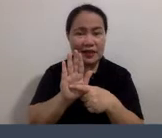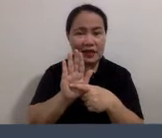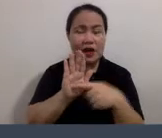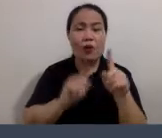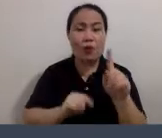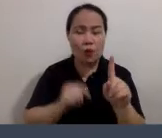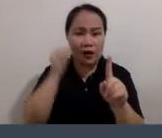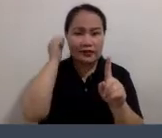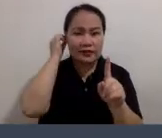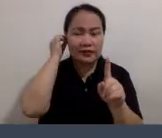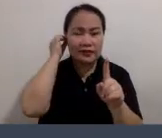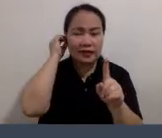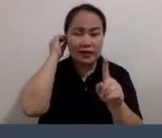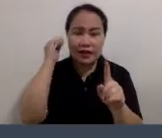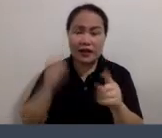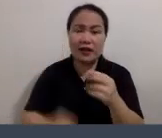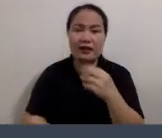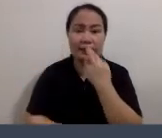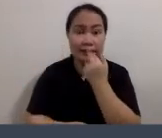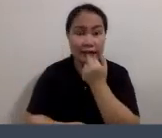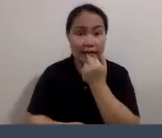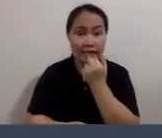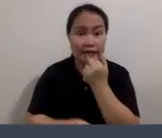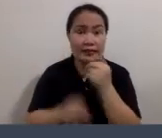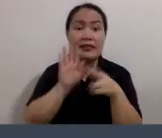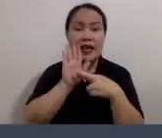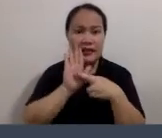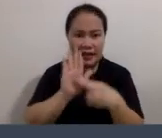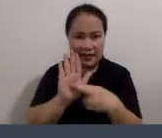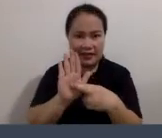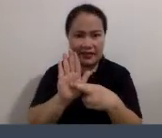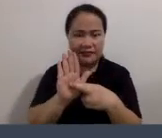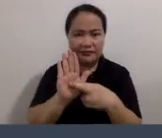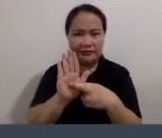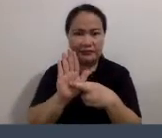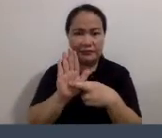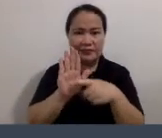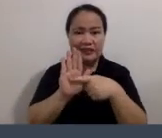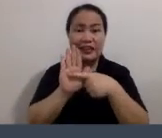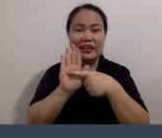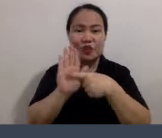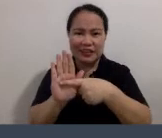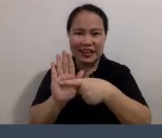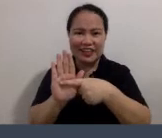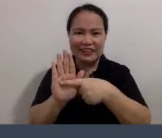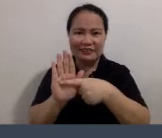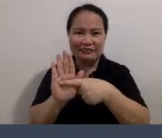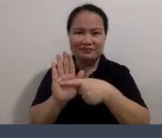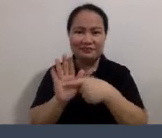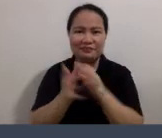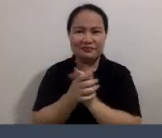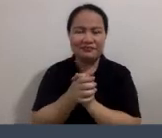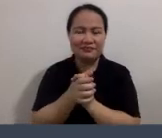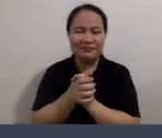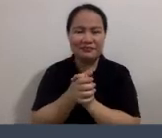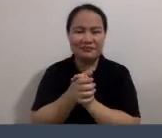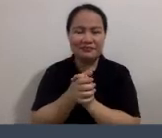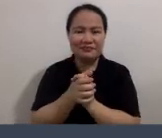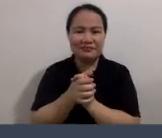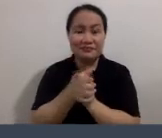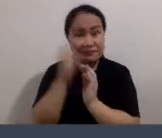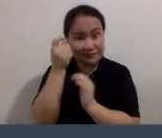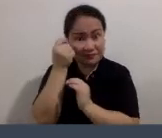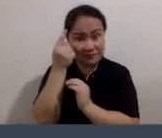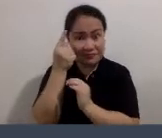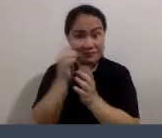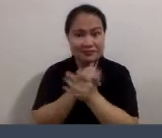siya negative? Kasi this is color red. And our representation for negative is red. Okay, so yun yung ginamit